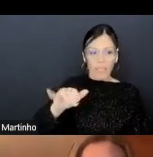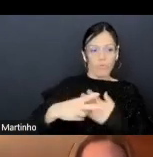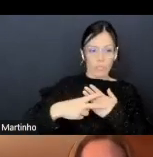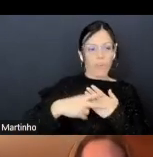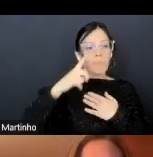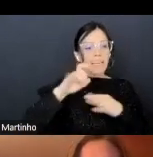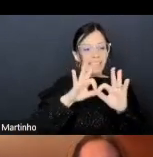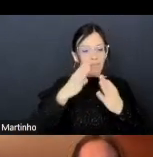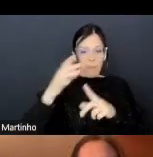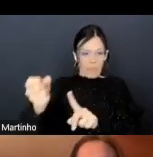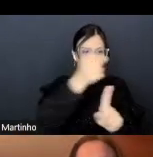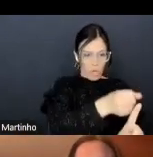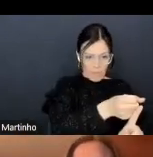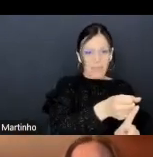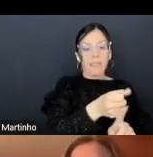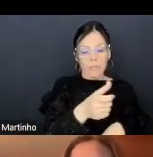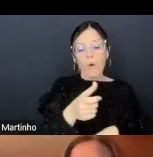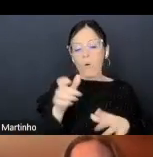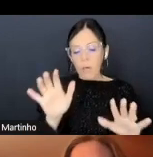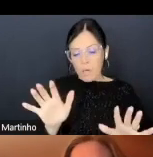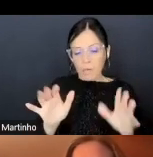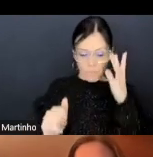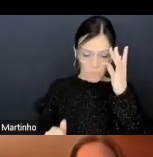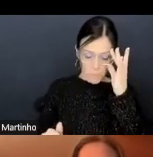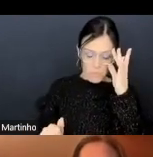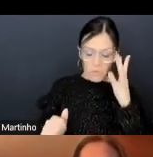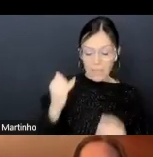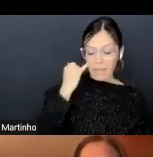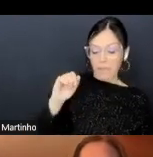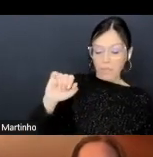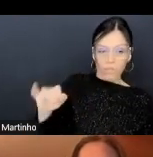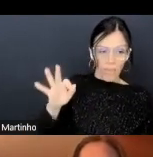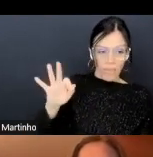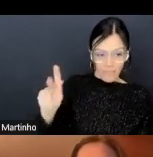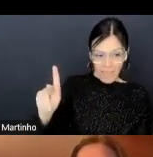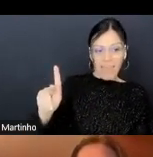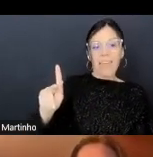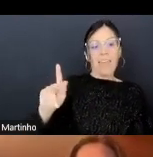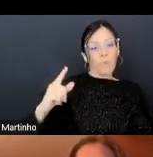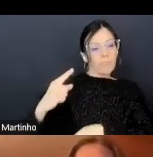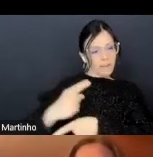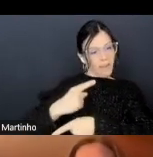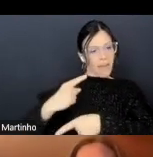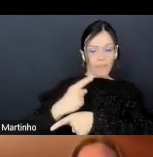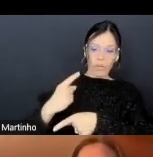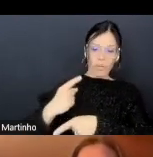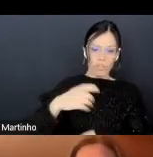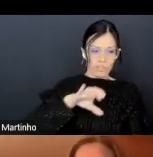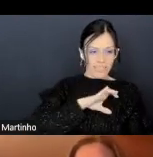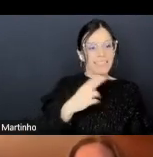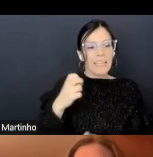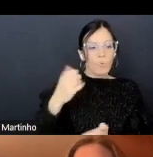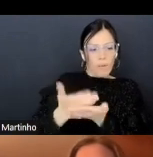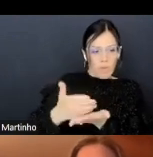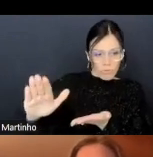into it for all intents and purposes if john f kennedy were an average citizen he would have been rejected